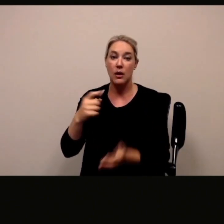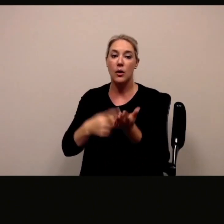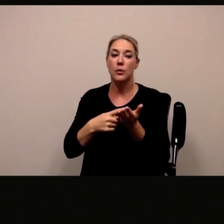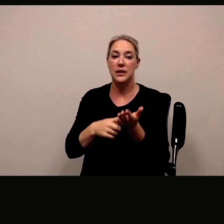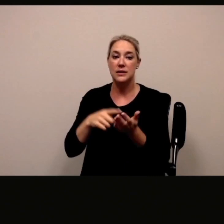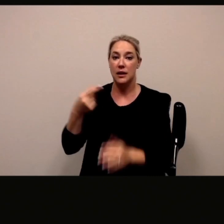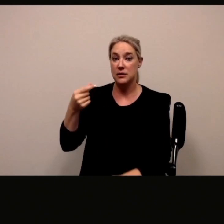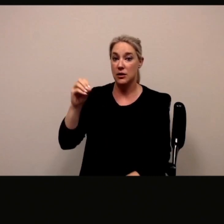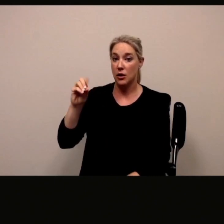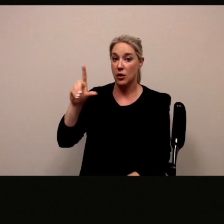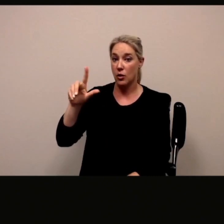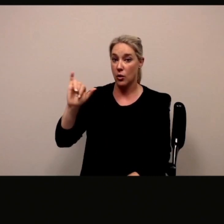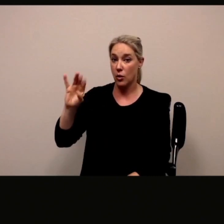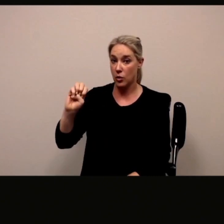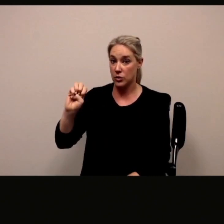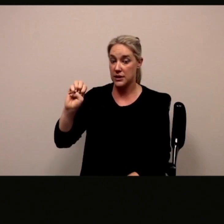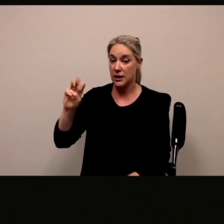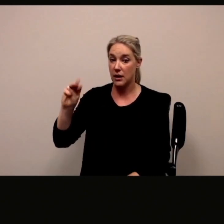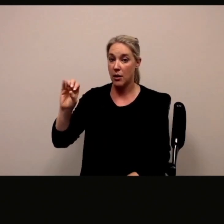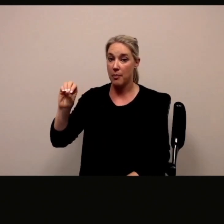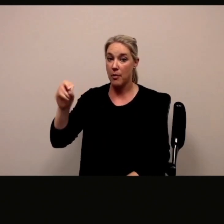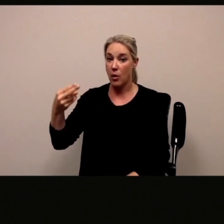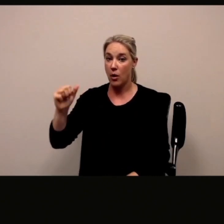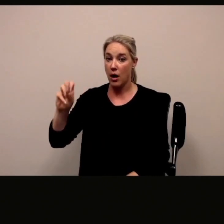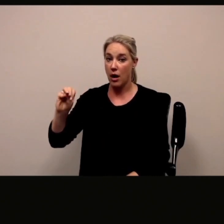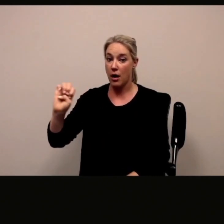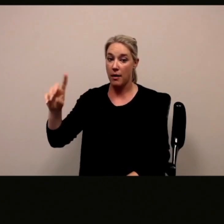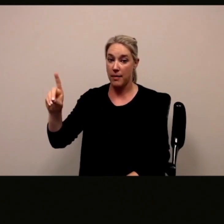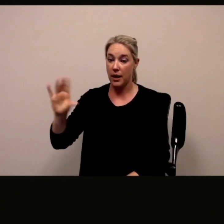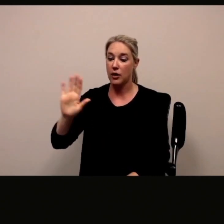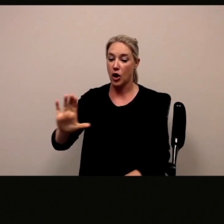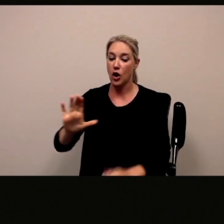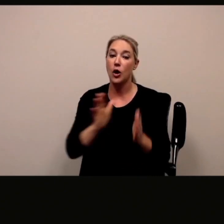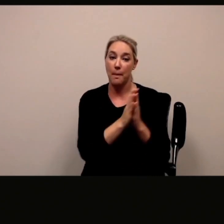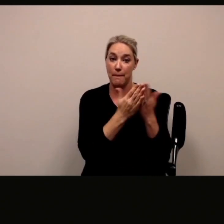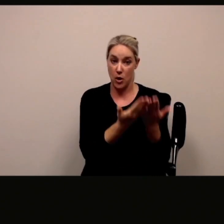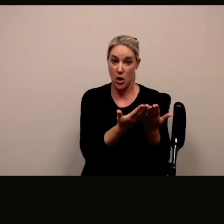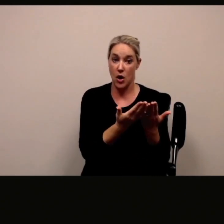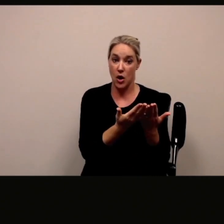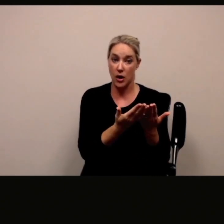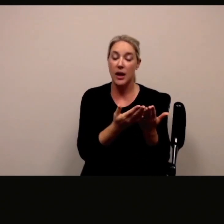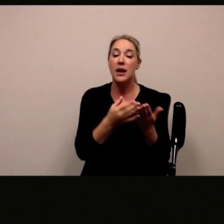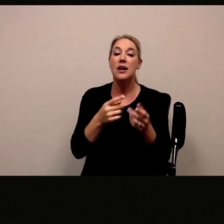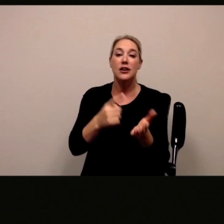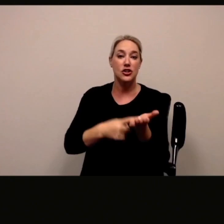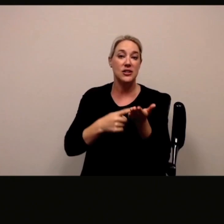Cultivating Genius. She talks about her pursuits and the historically responsive literacy.